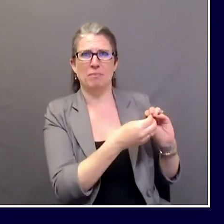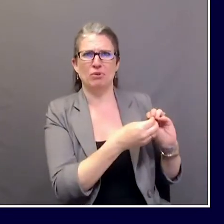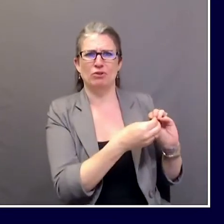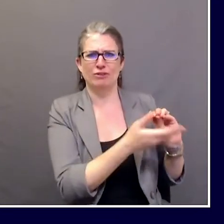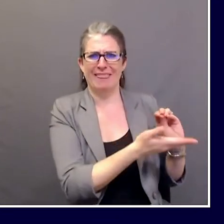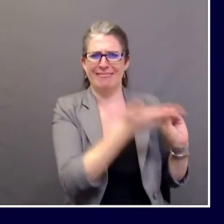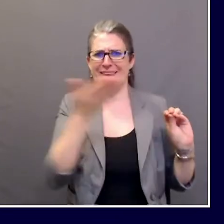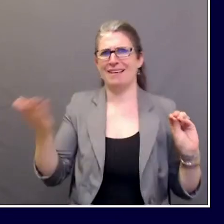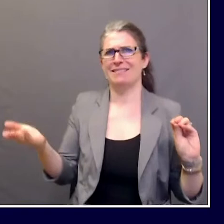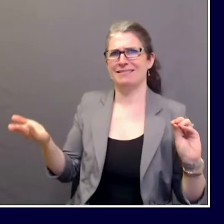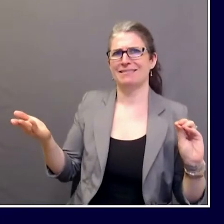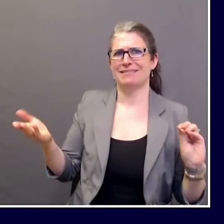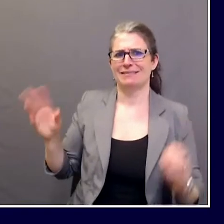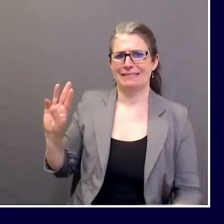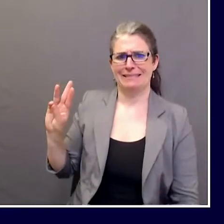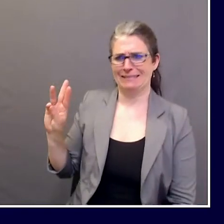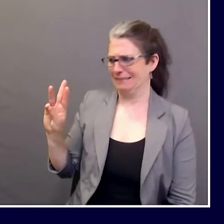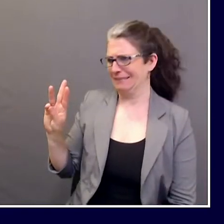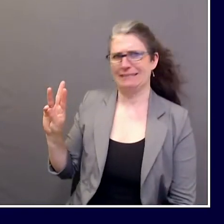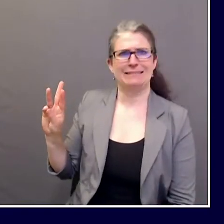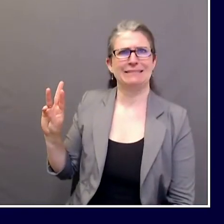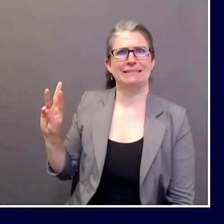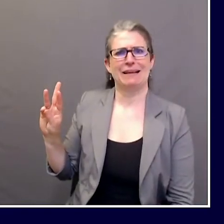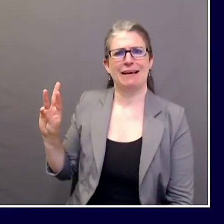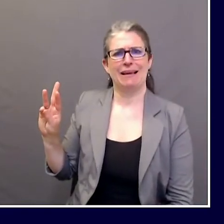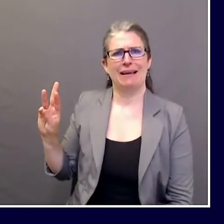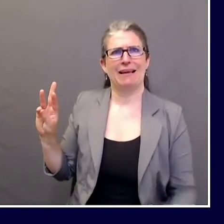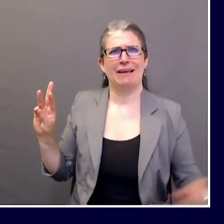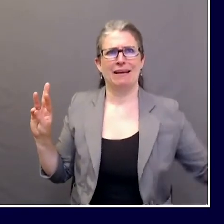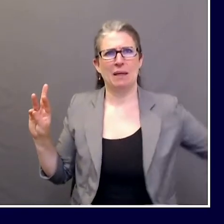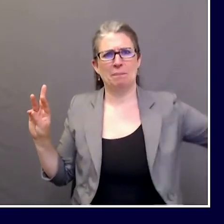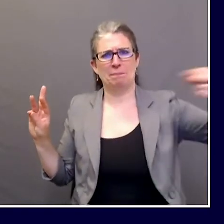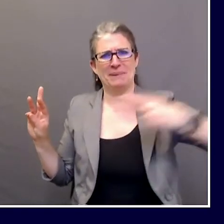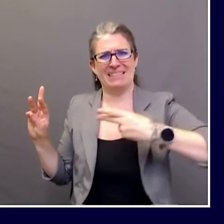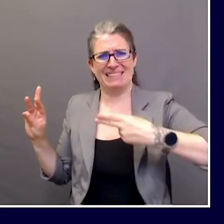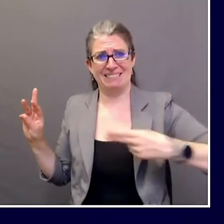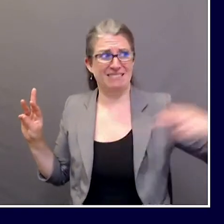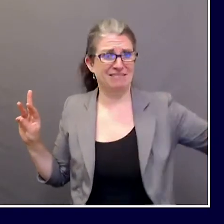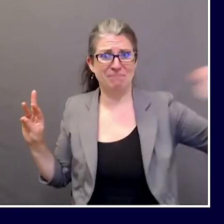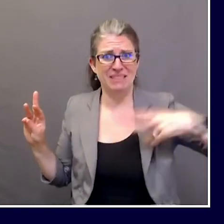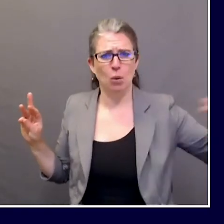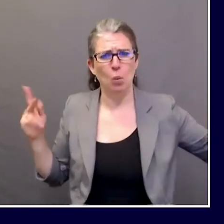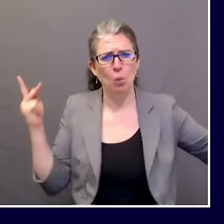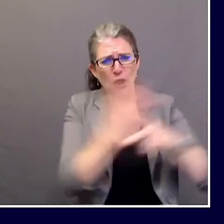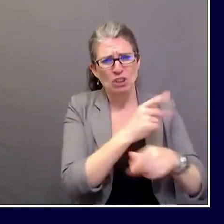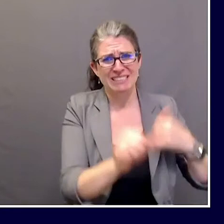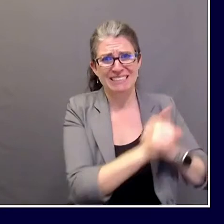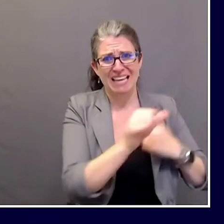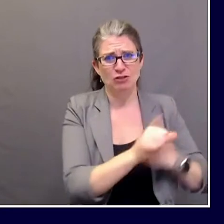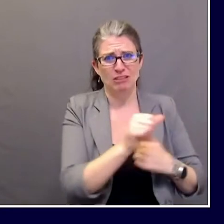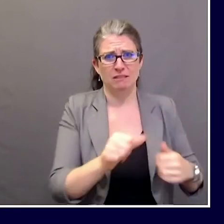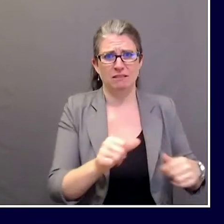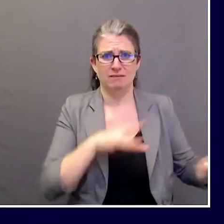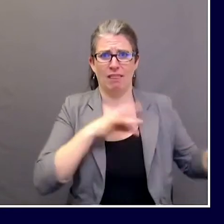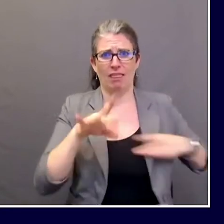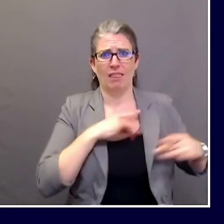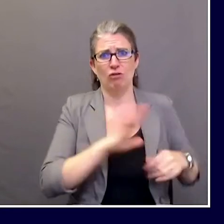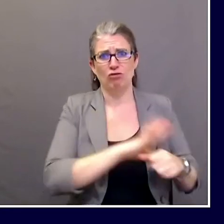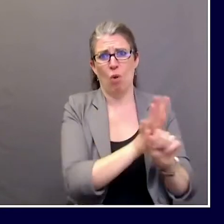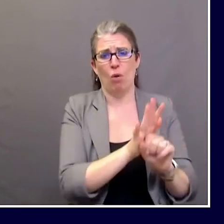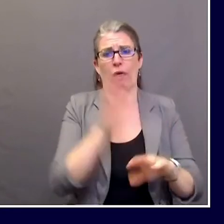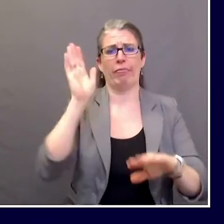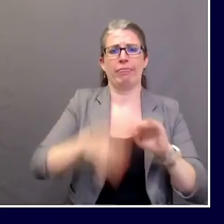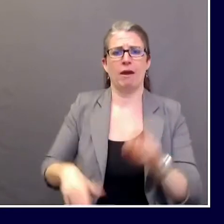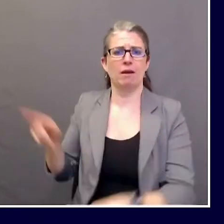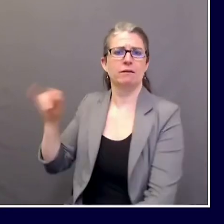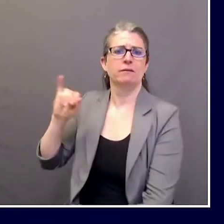like these and encourages reports of events. And those reports are investigated and taken seriously by disease